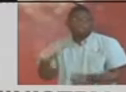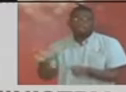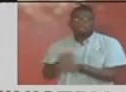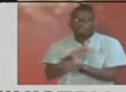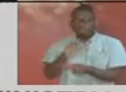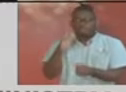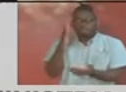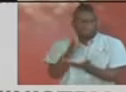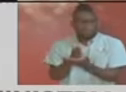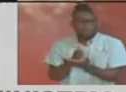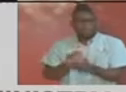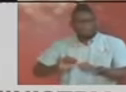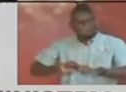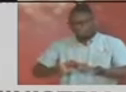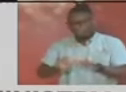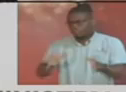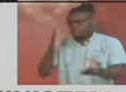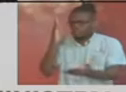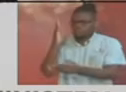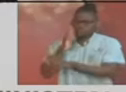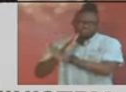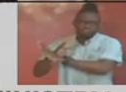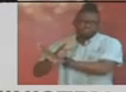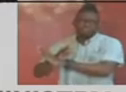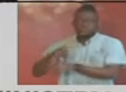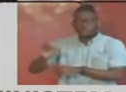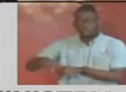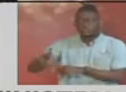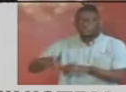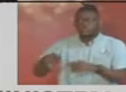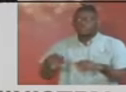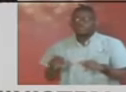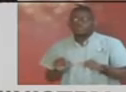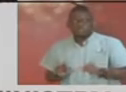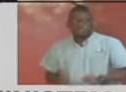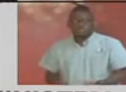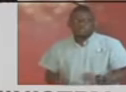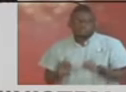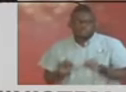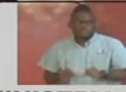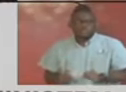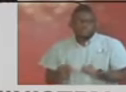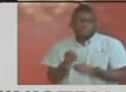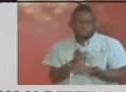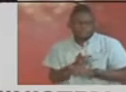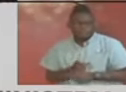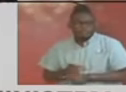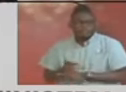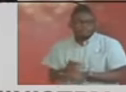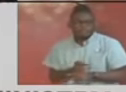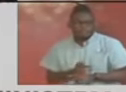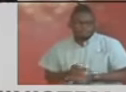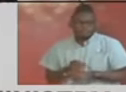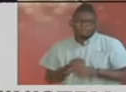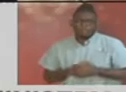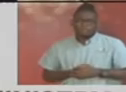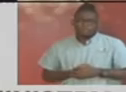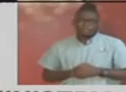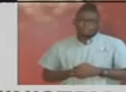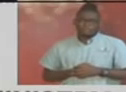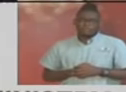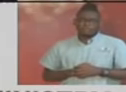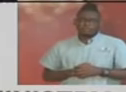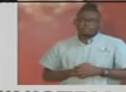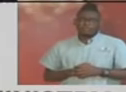be vigilant, especially now in light of these variants being more highly transmissible and some of them